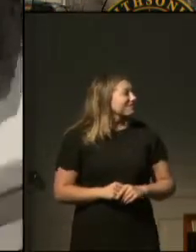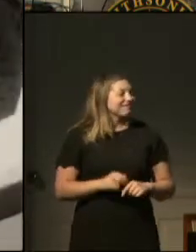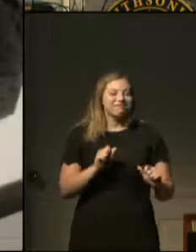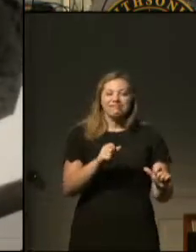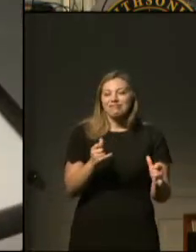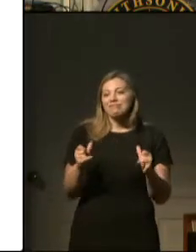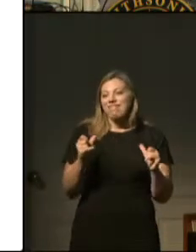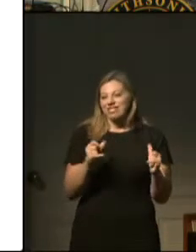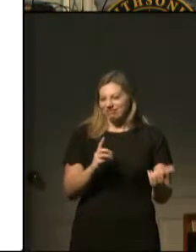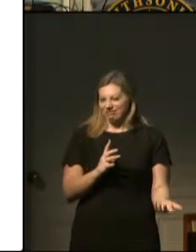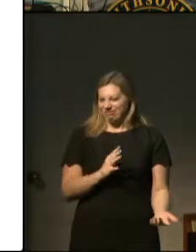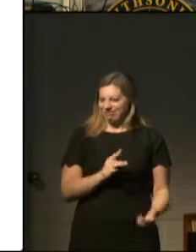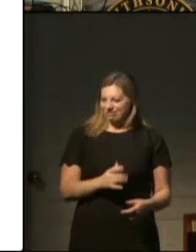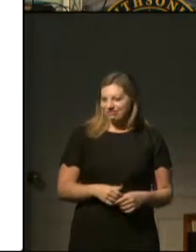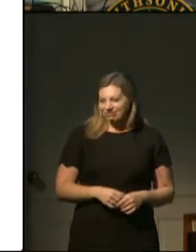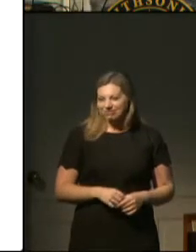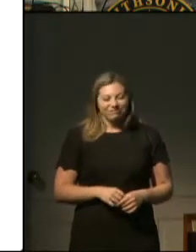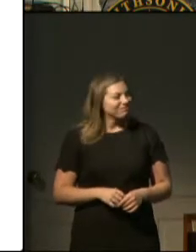play around. It's super cool.